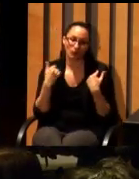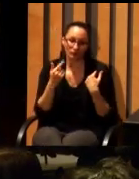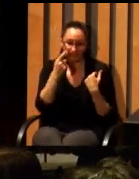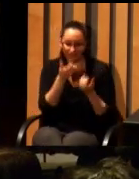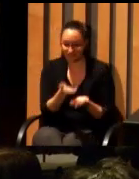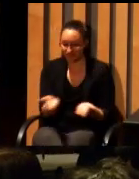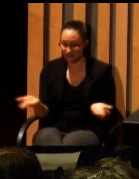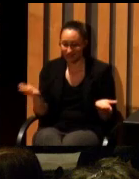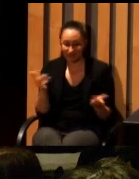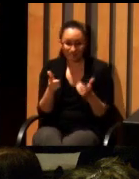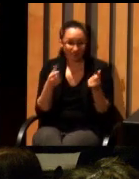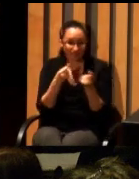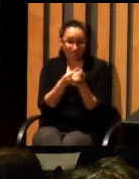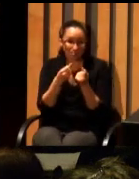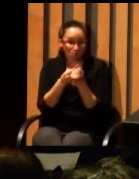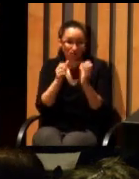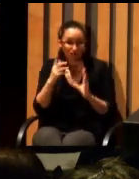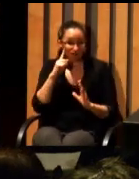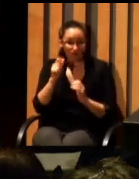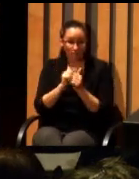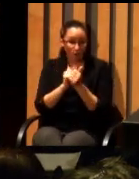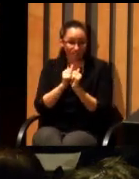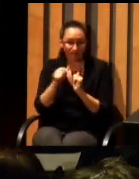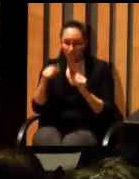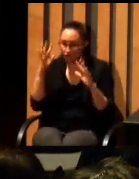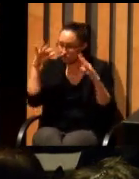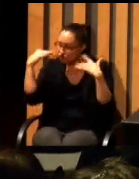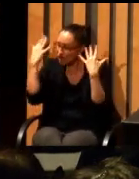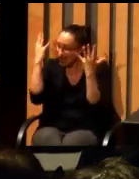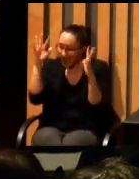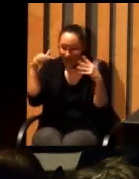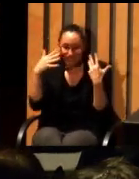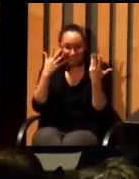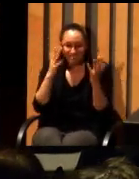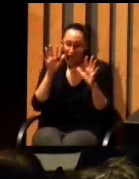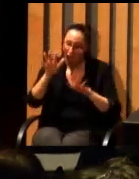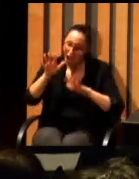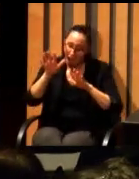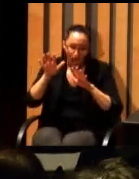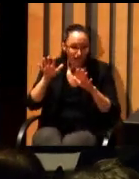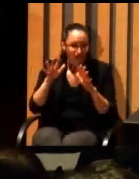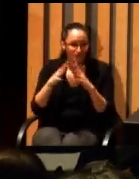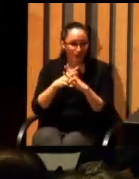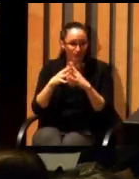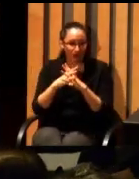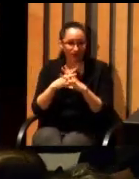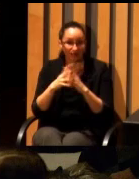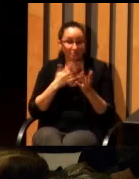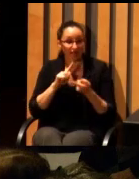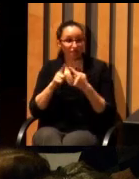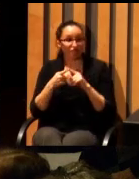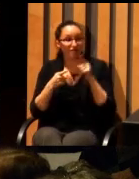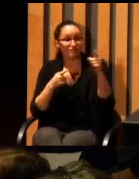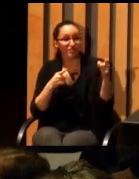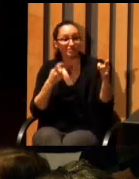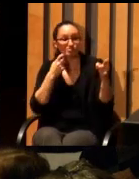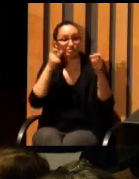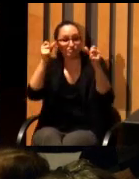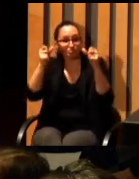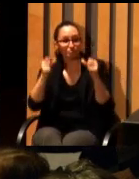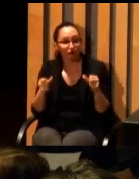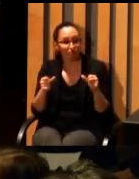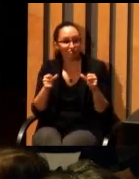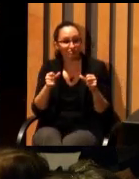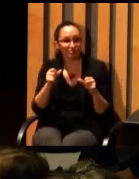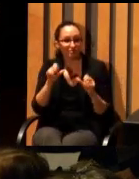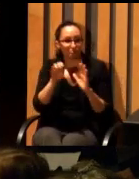biggest supporters of sports. They're crazy about football. And like my friend over there just posted a picture on